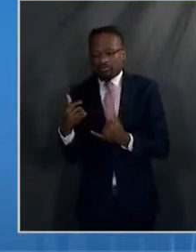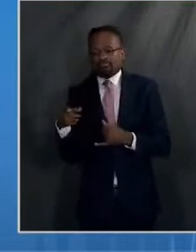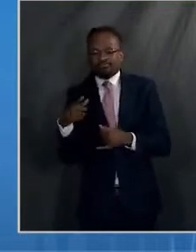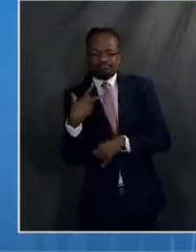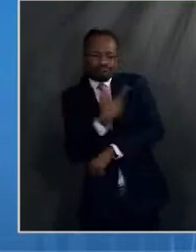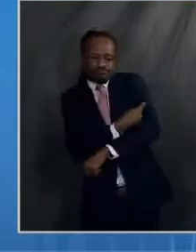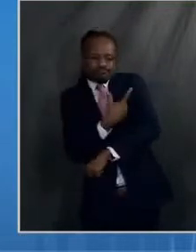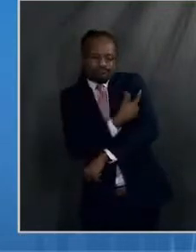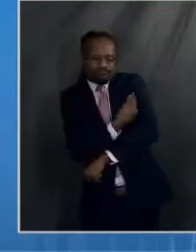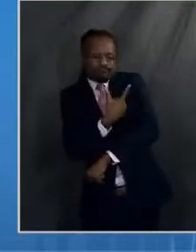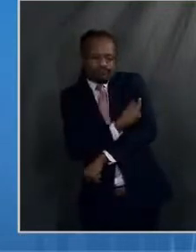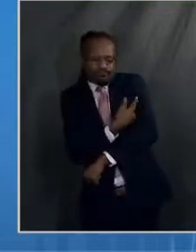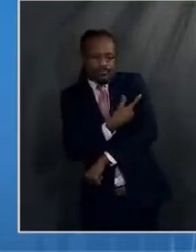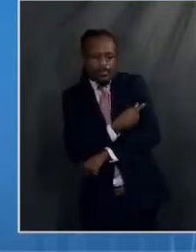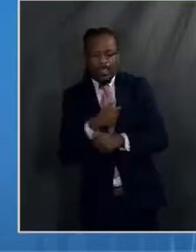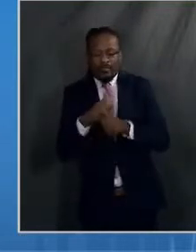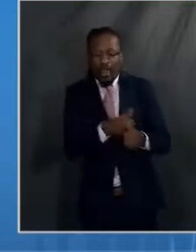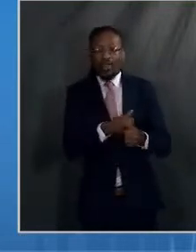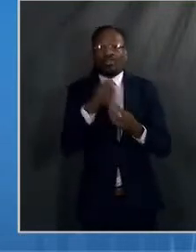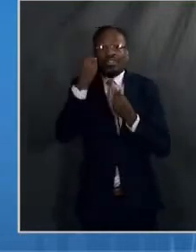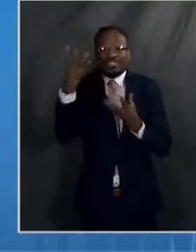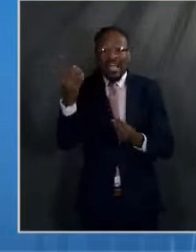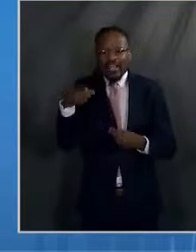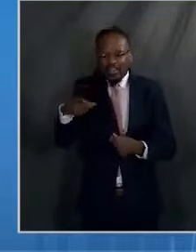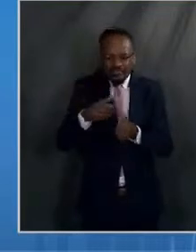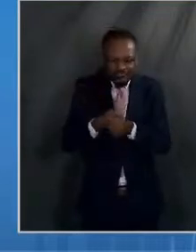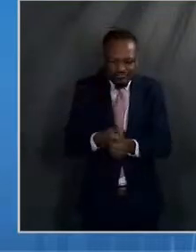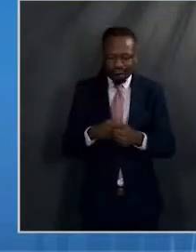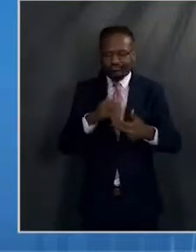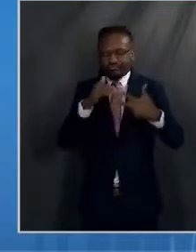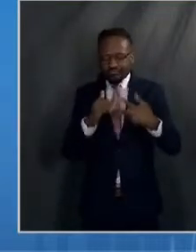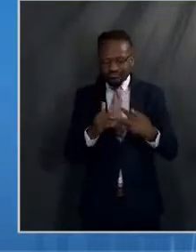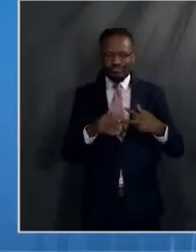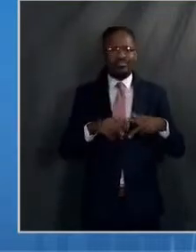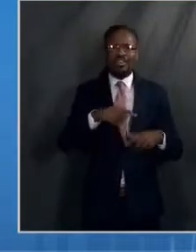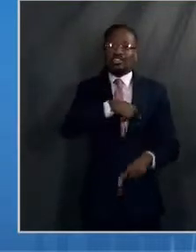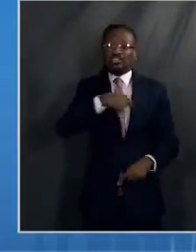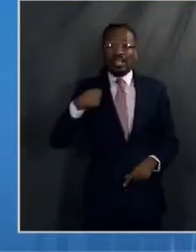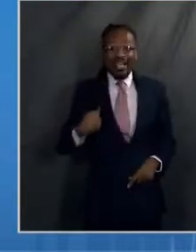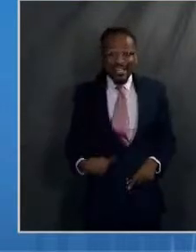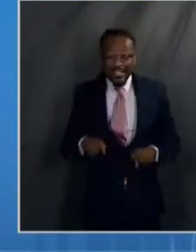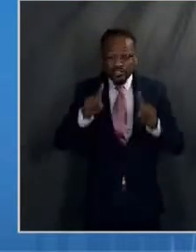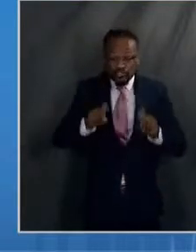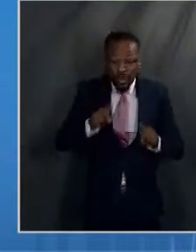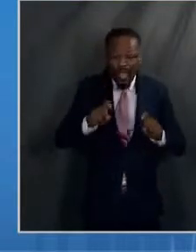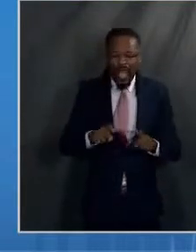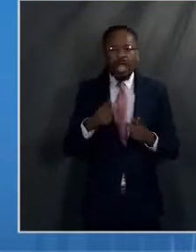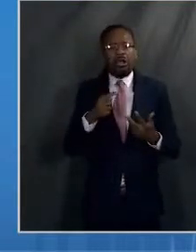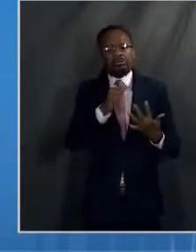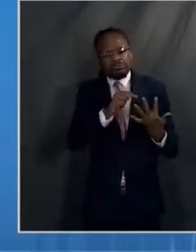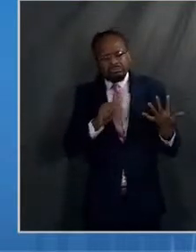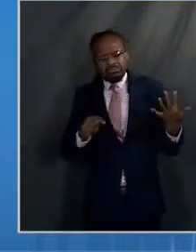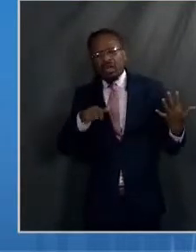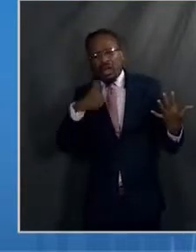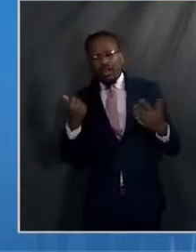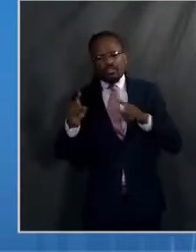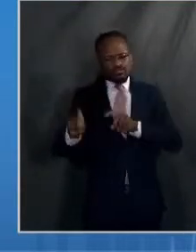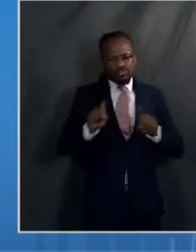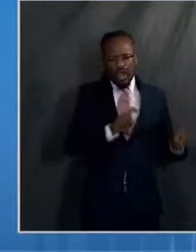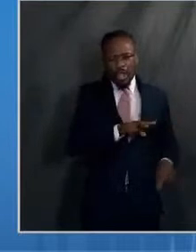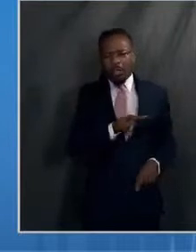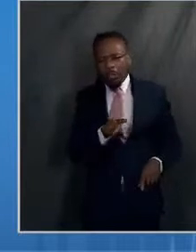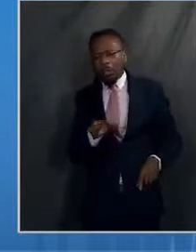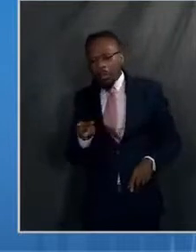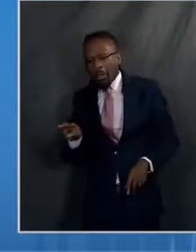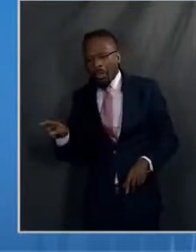the data that they've accumulated, the Chinese trials, et cetera. We in the United States, as I mentioned in a speech I